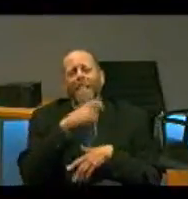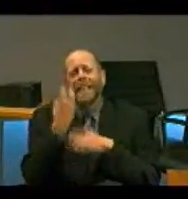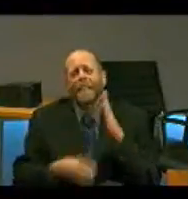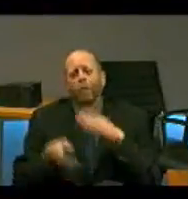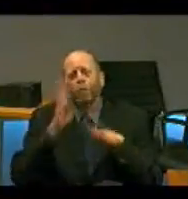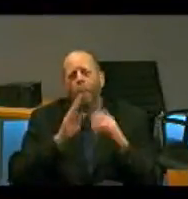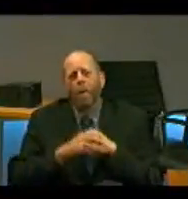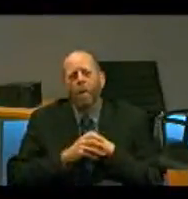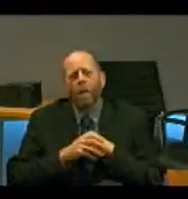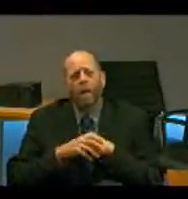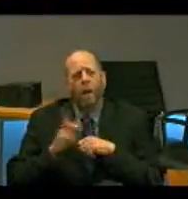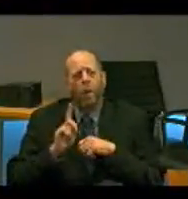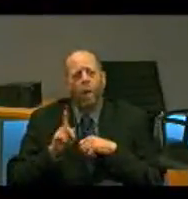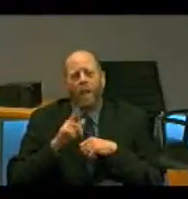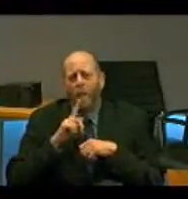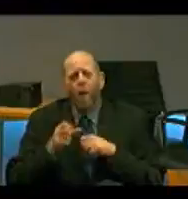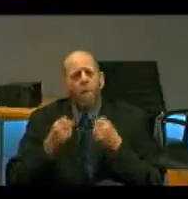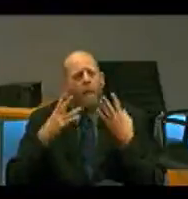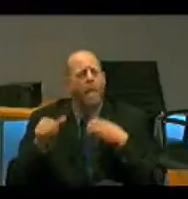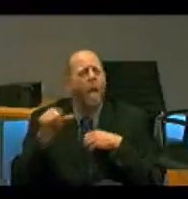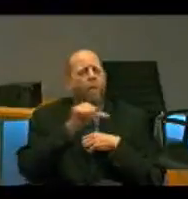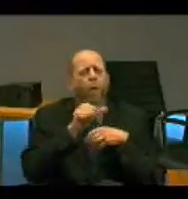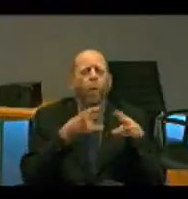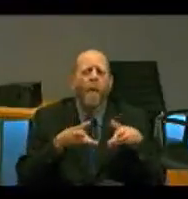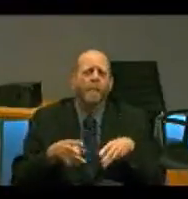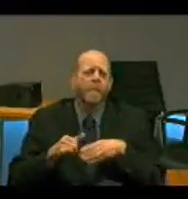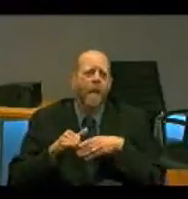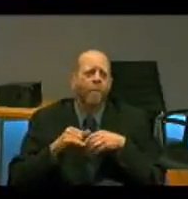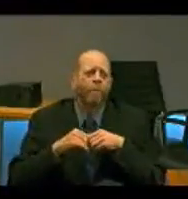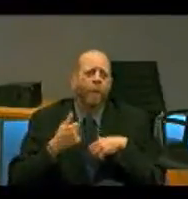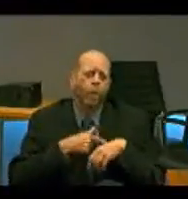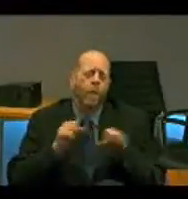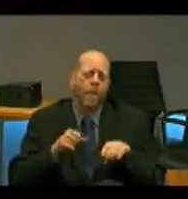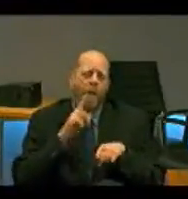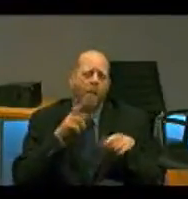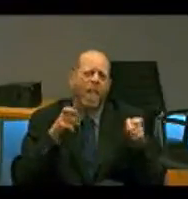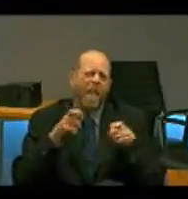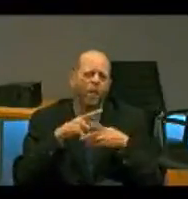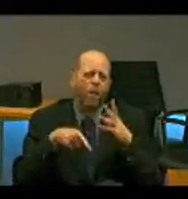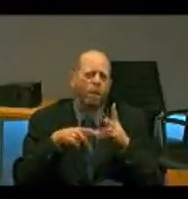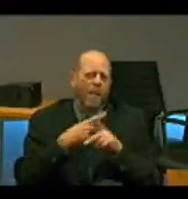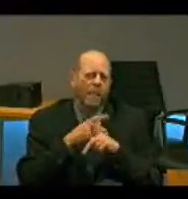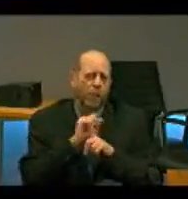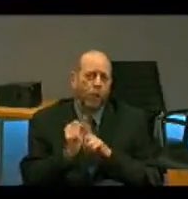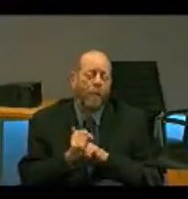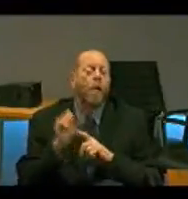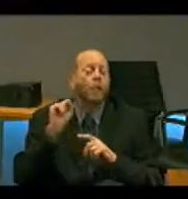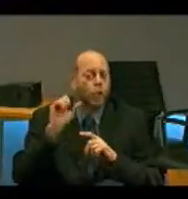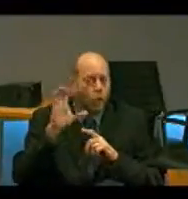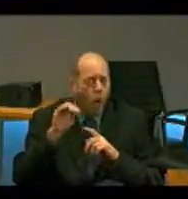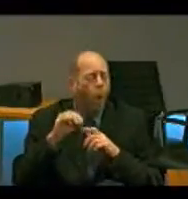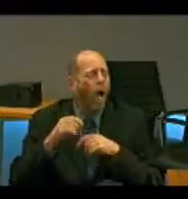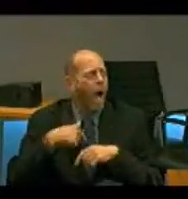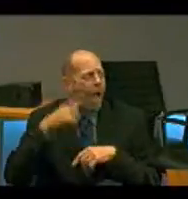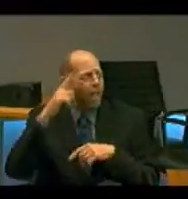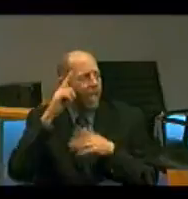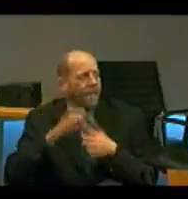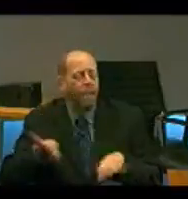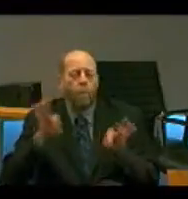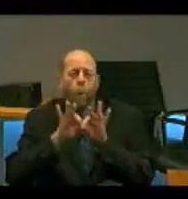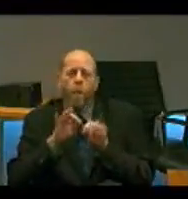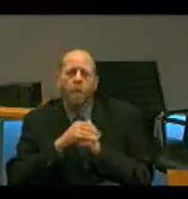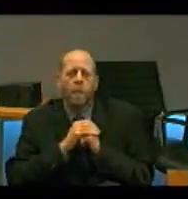trouble, where there are lots of other ways in which we could actually handle those kinds of situations. So I think it's